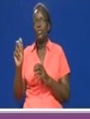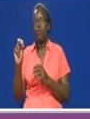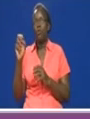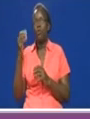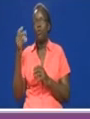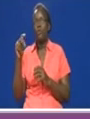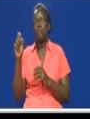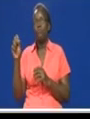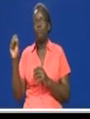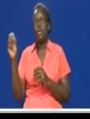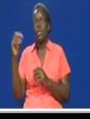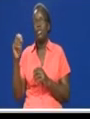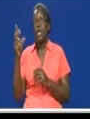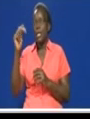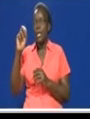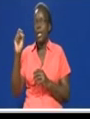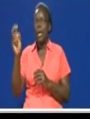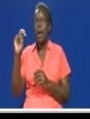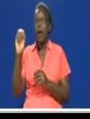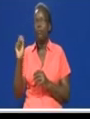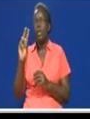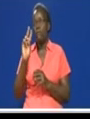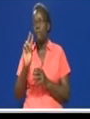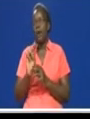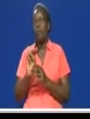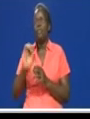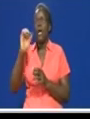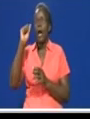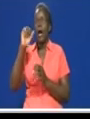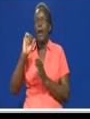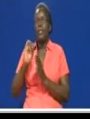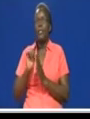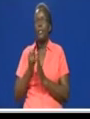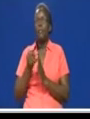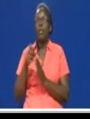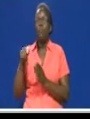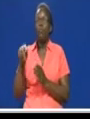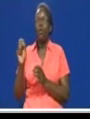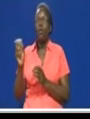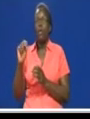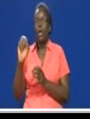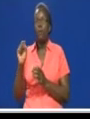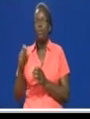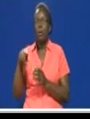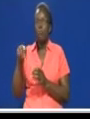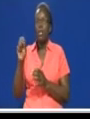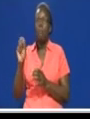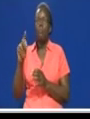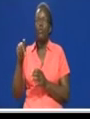them. The nouns, verbs, adjectives, pronouns,